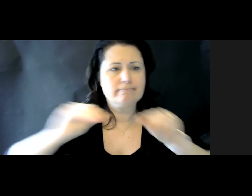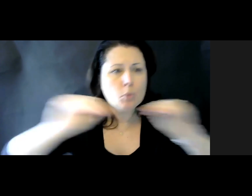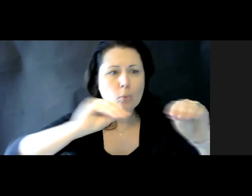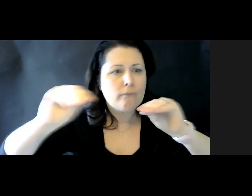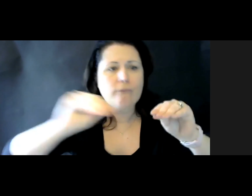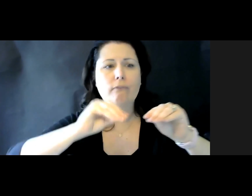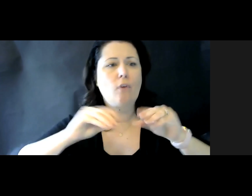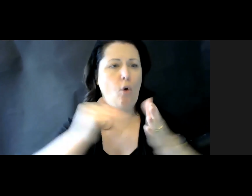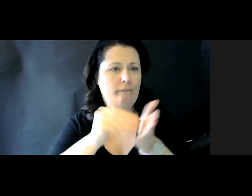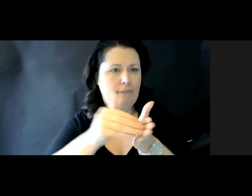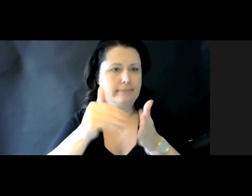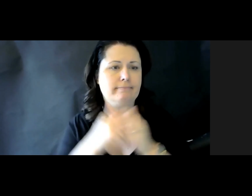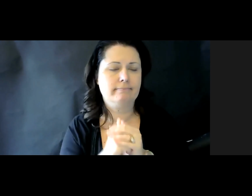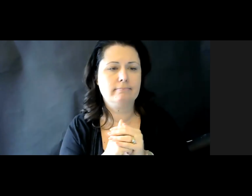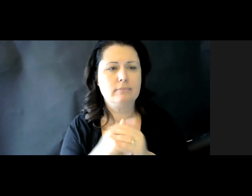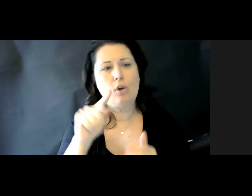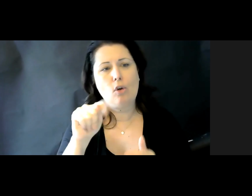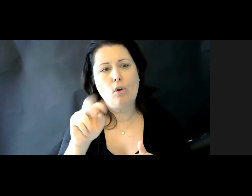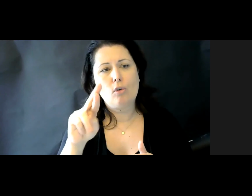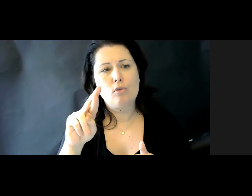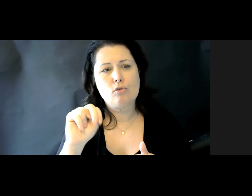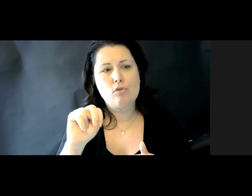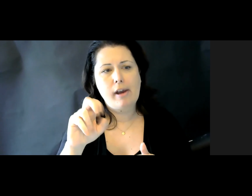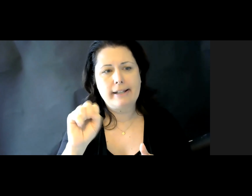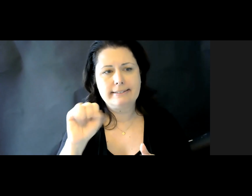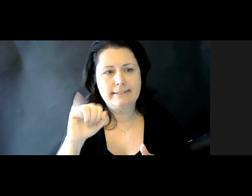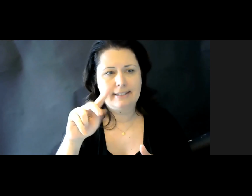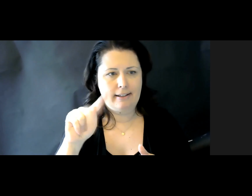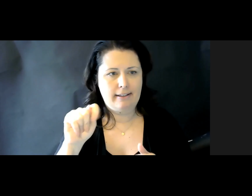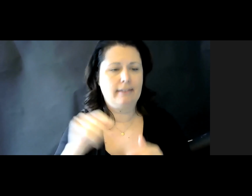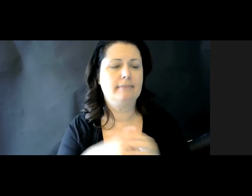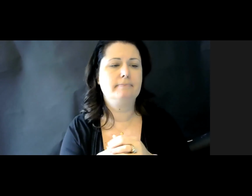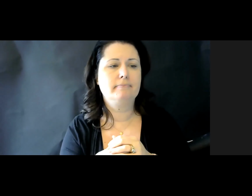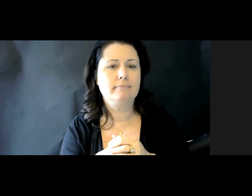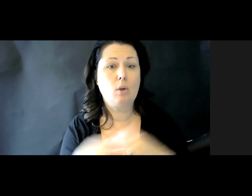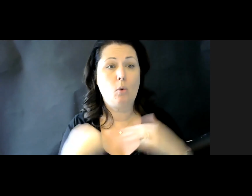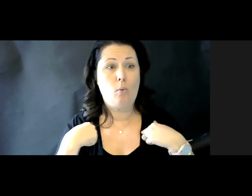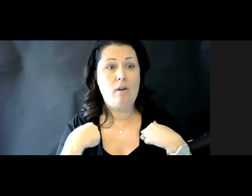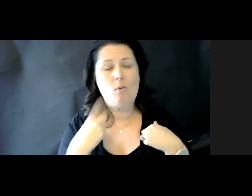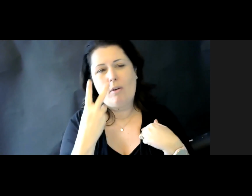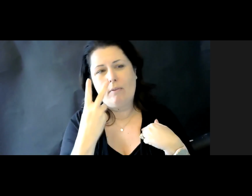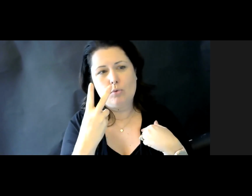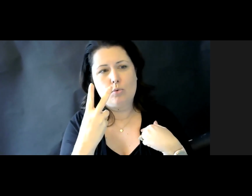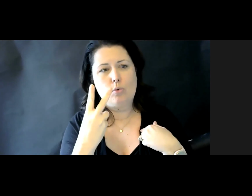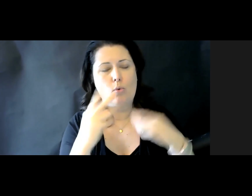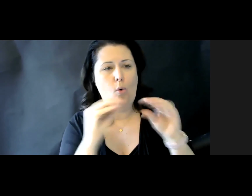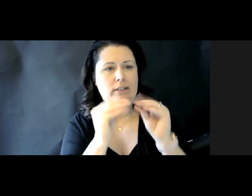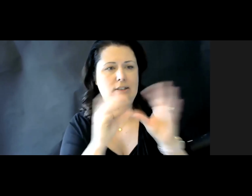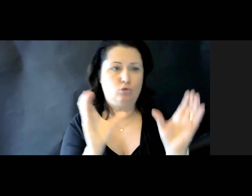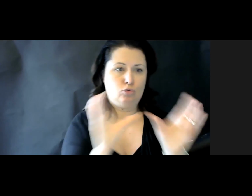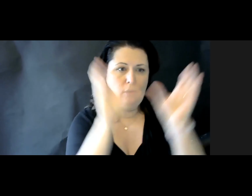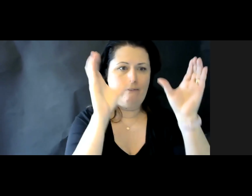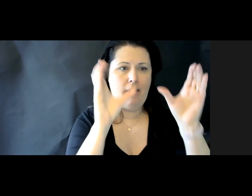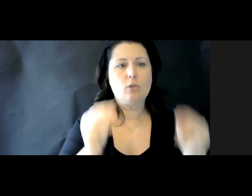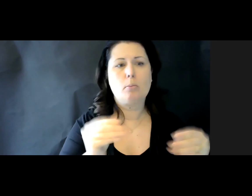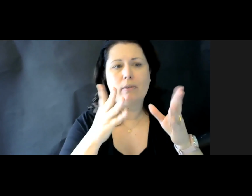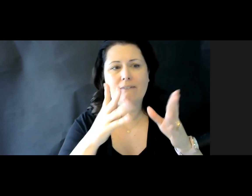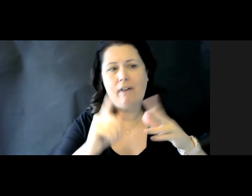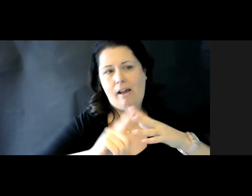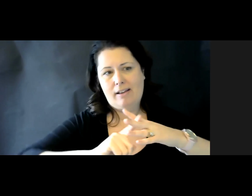also do training. We are one of only 2 organizations that is certified to provide the